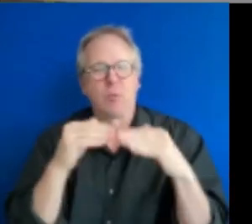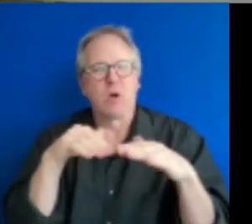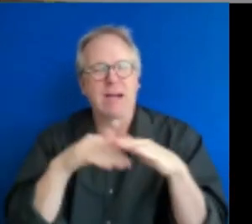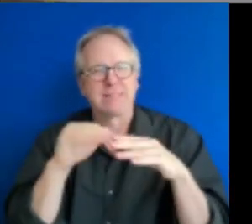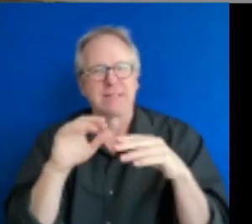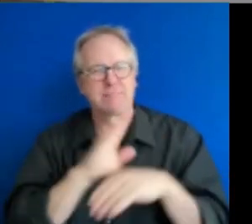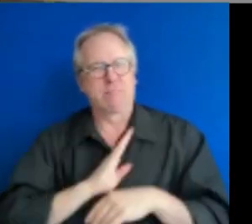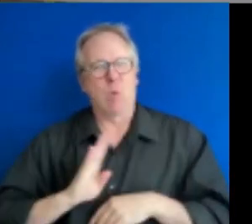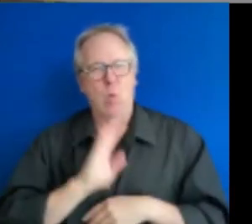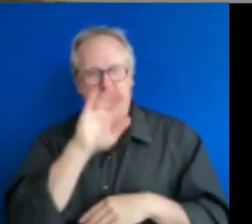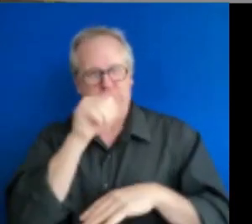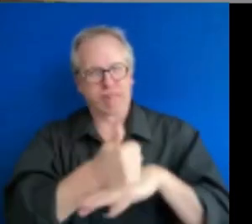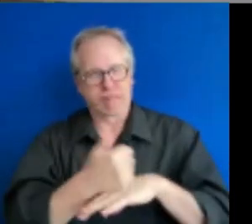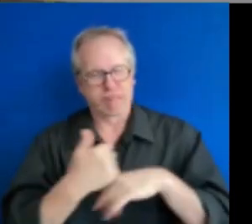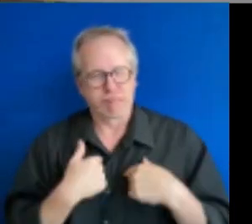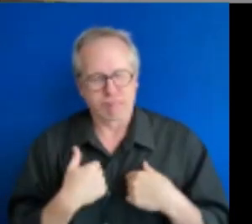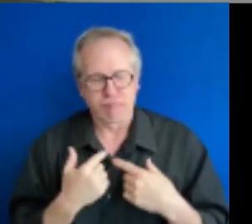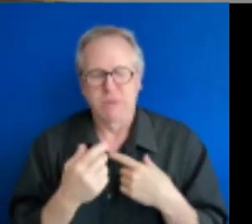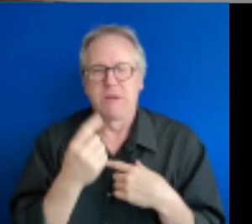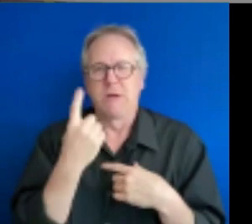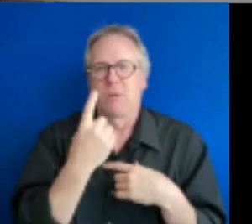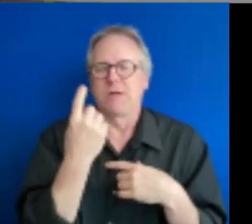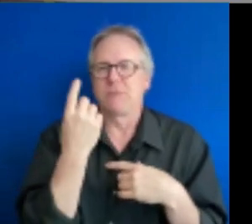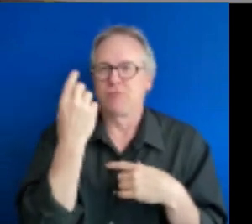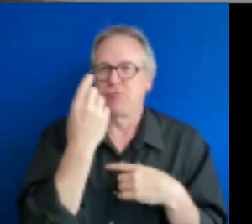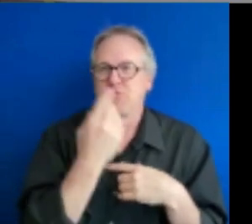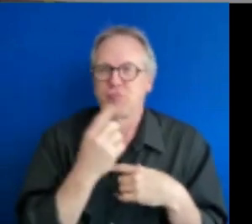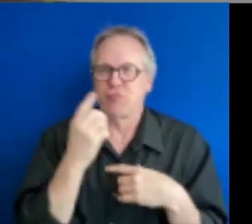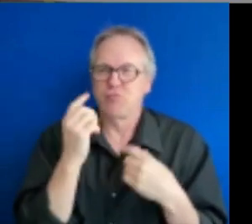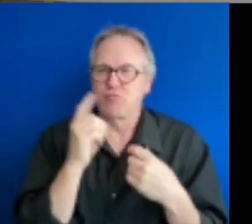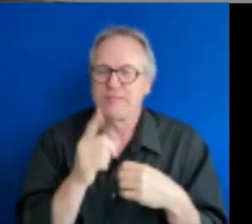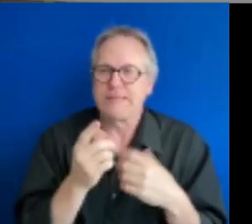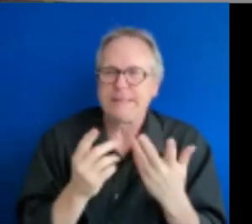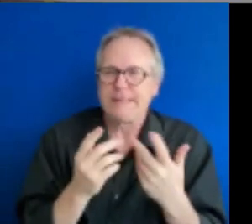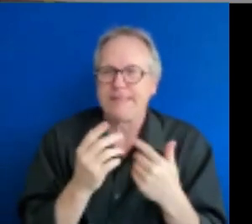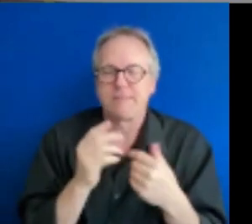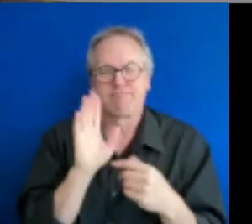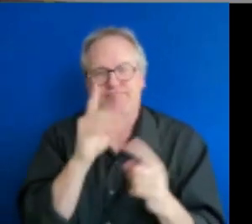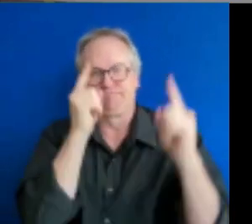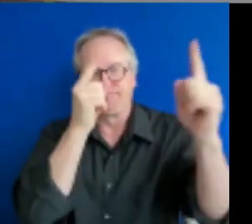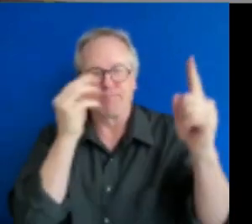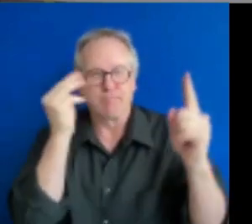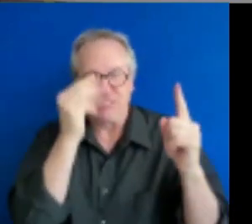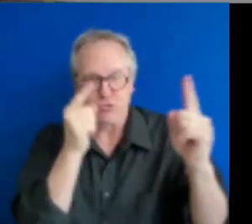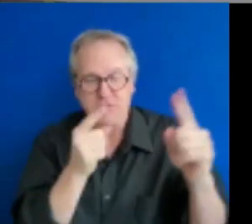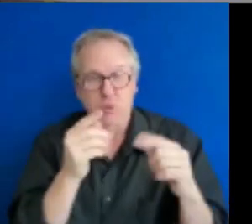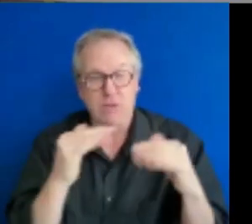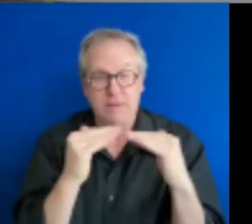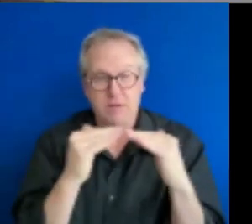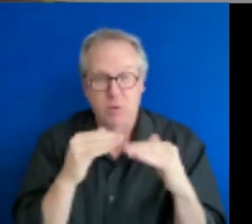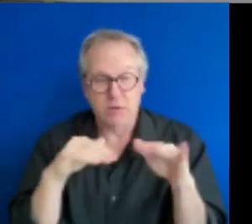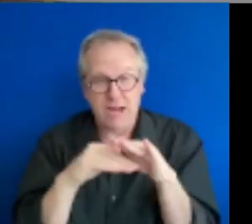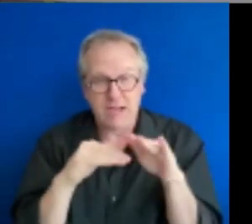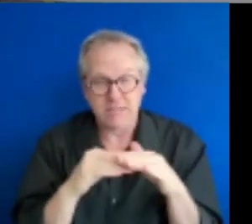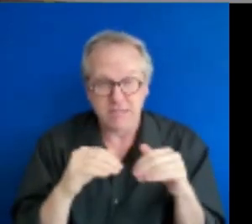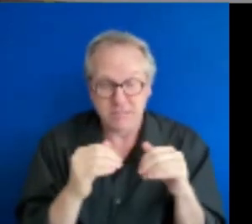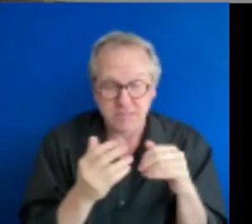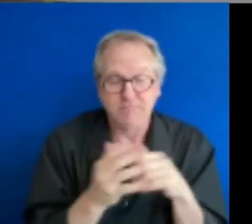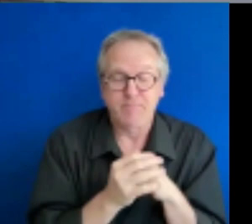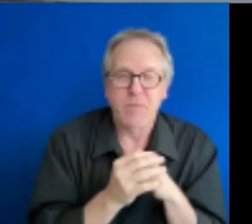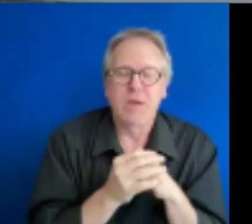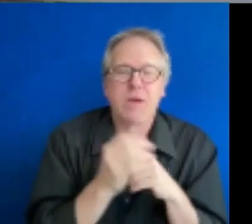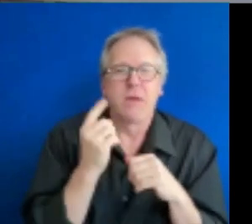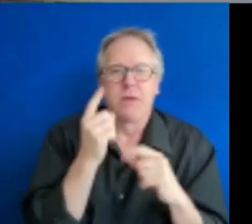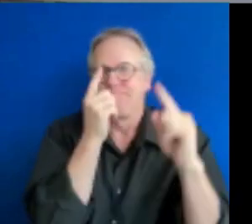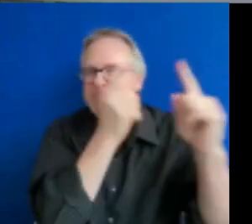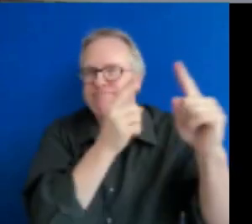group. And one of the real strong missions of Equal Access was to find ways